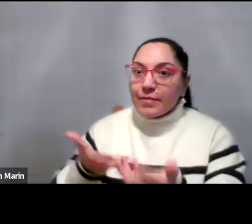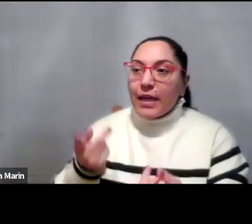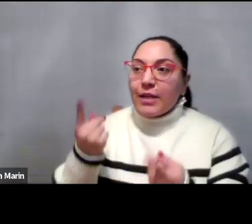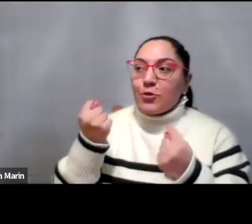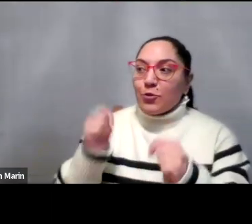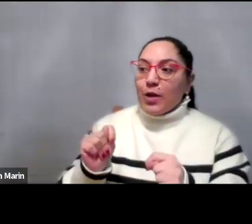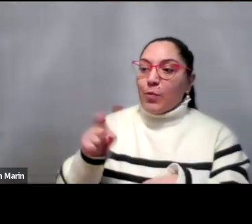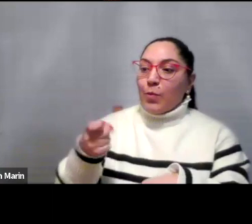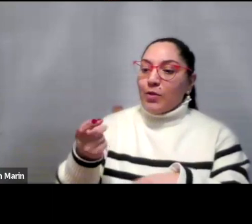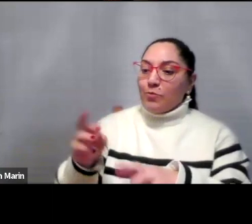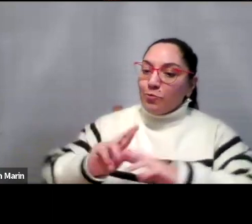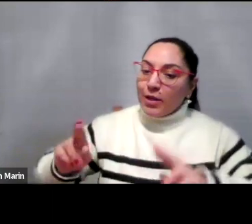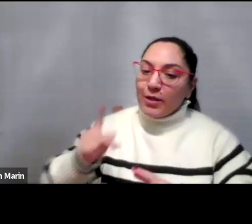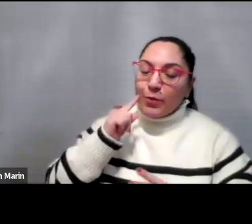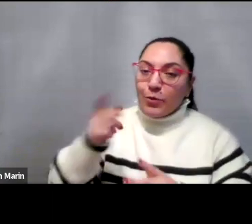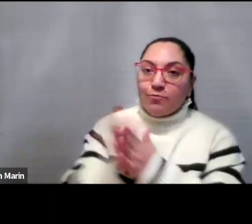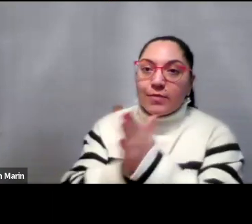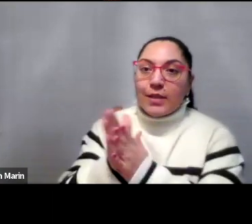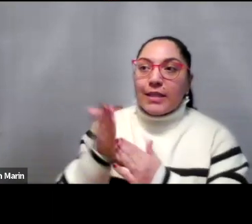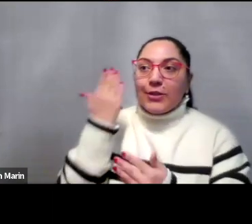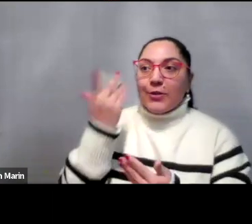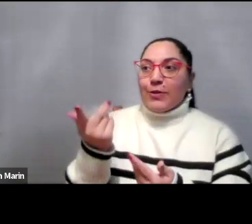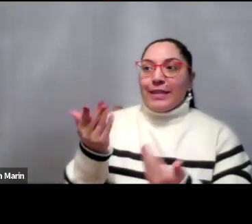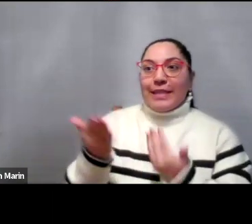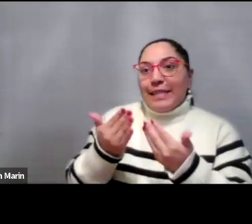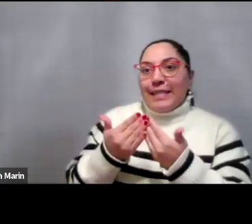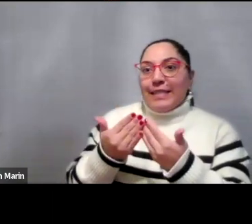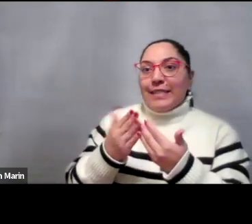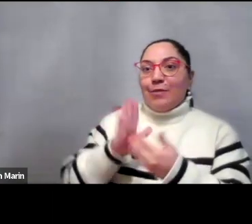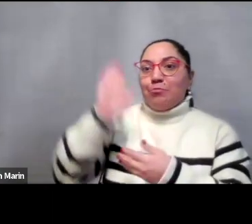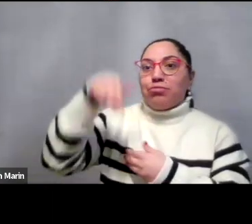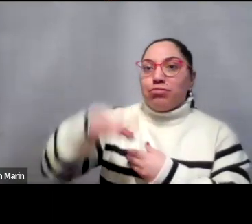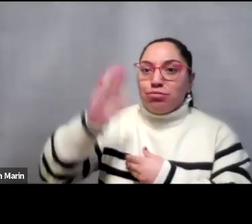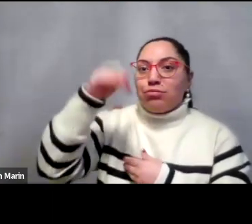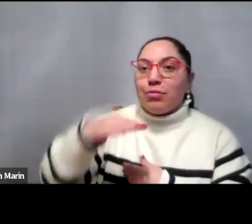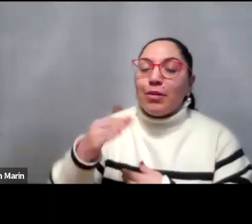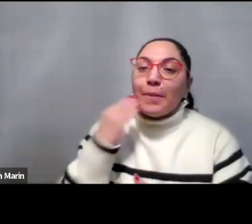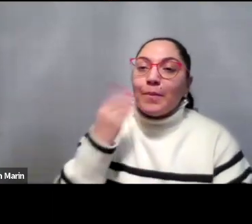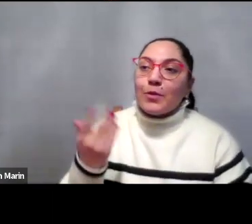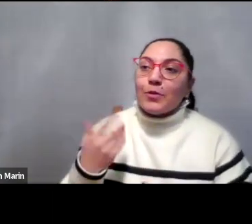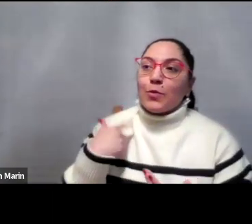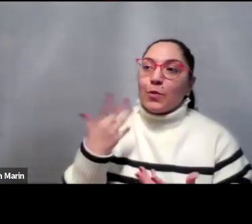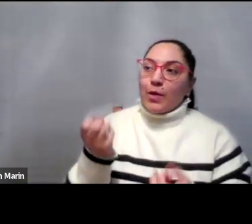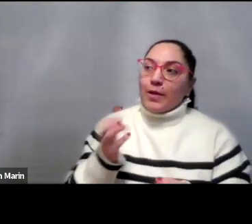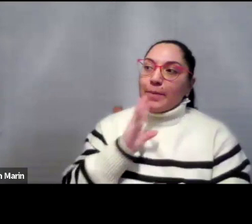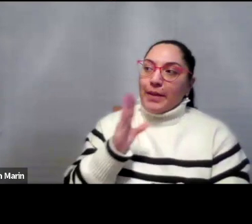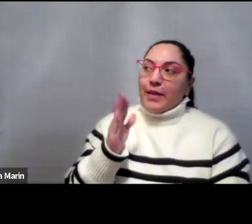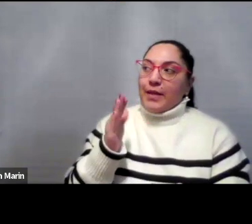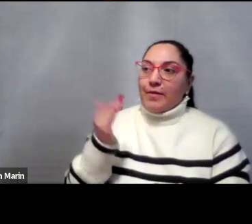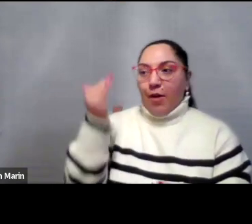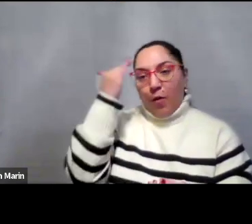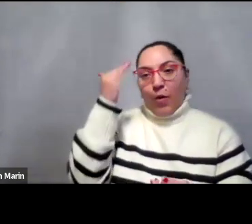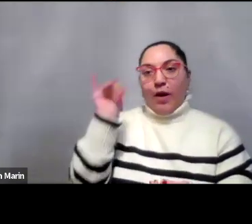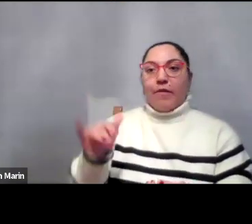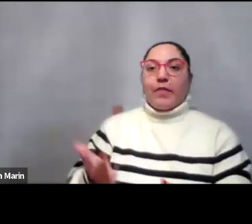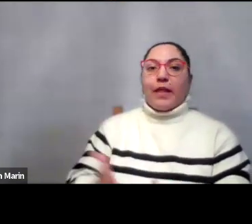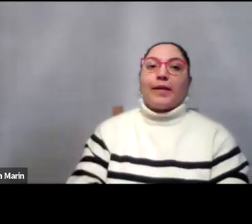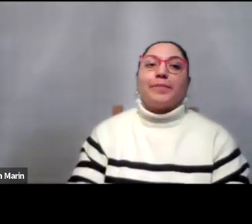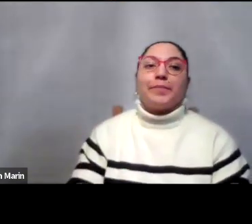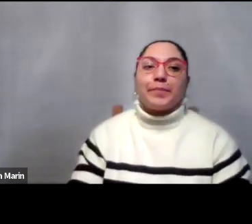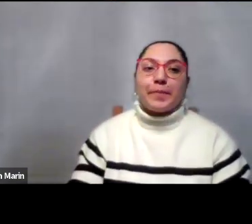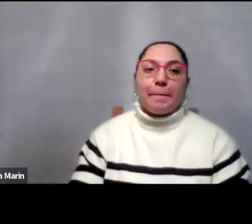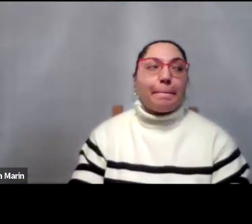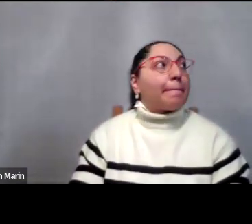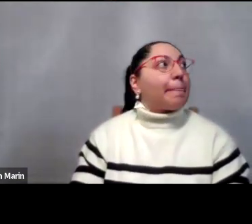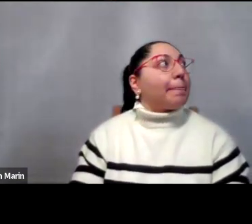hot. Motivation comes and goes at this age, and we want to be cognizant of that as well.